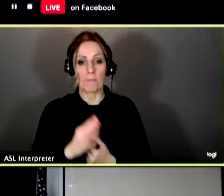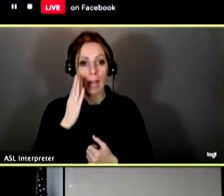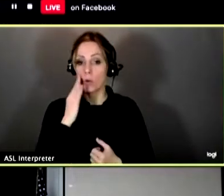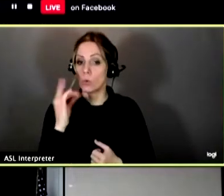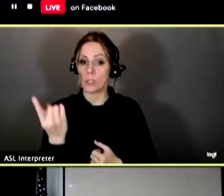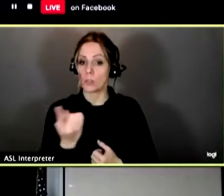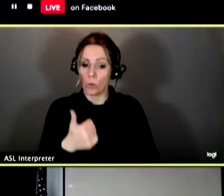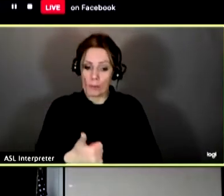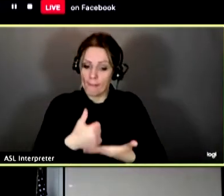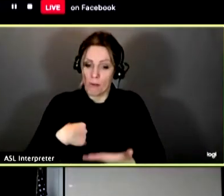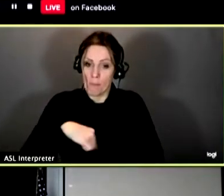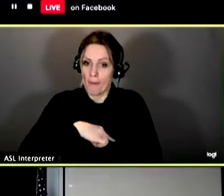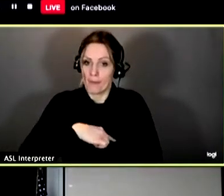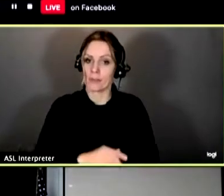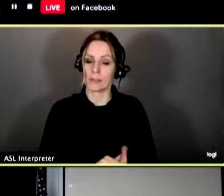as